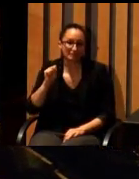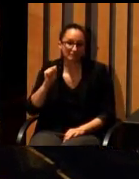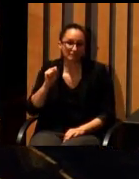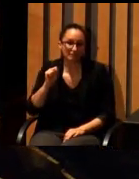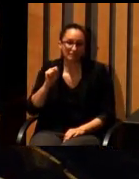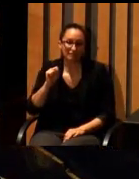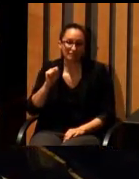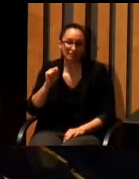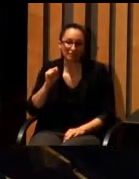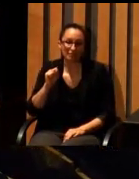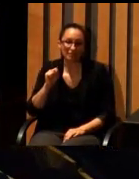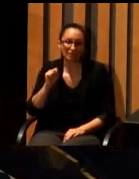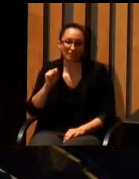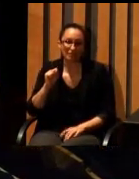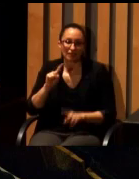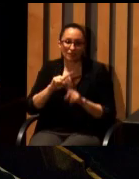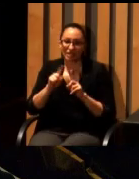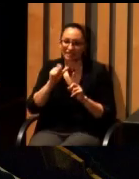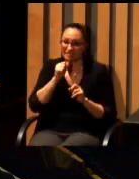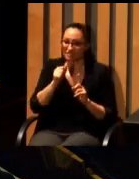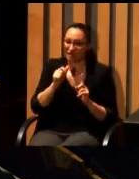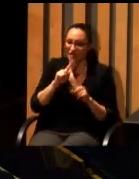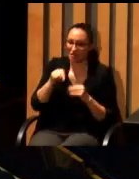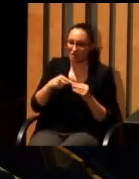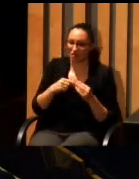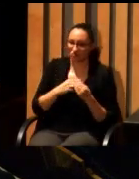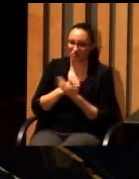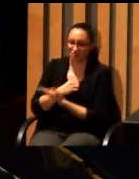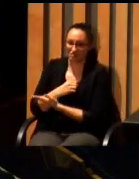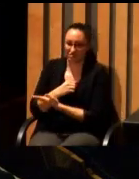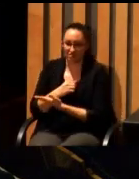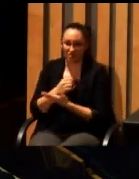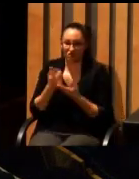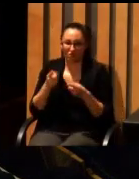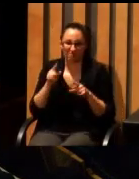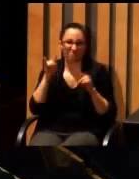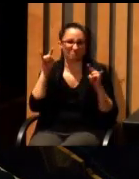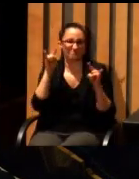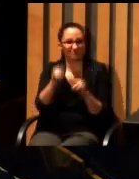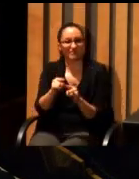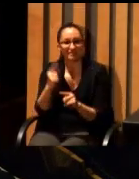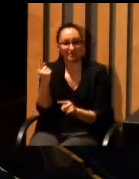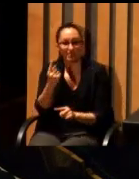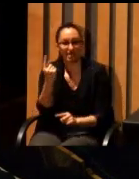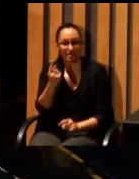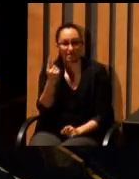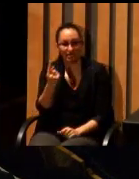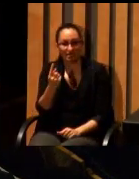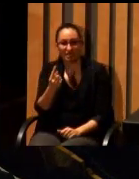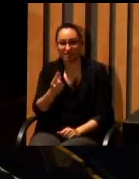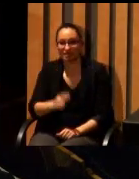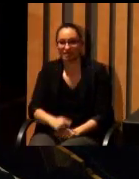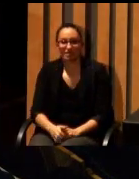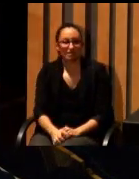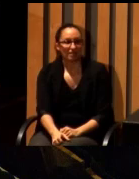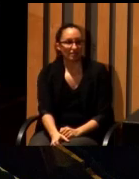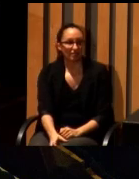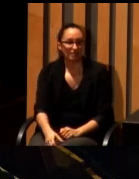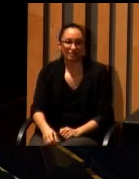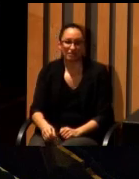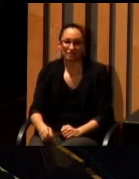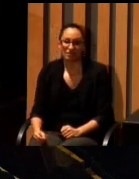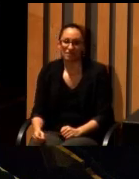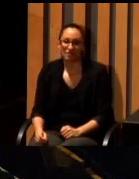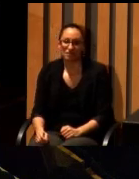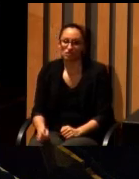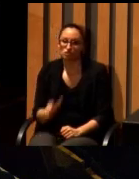But it's not in this type of thing here where you're making fun of somebody, and you have crowds